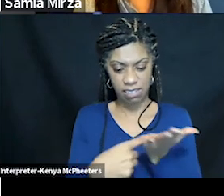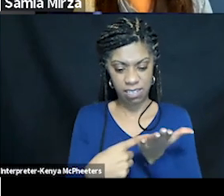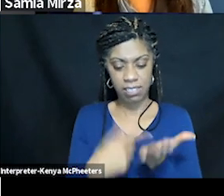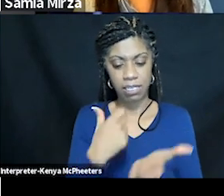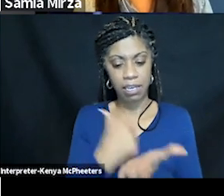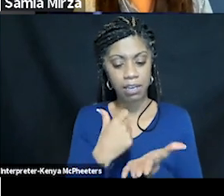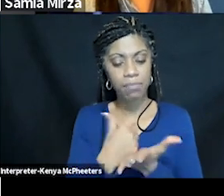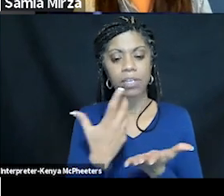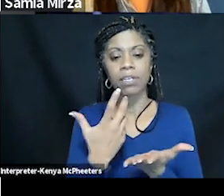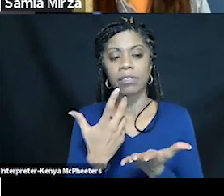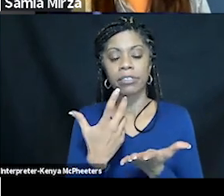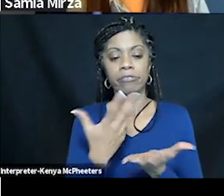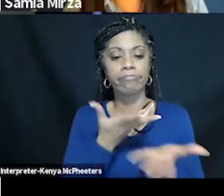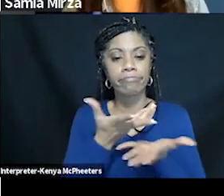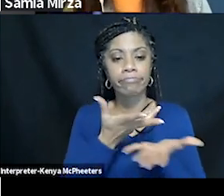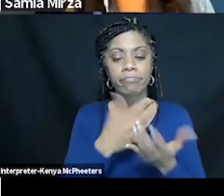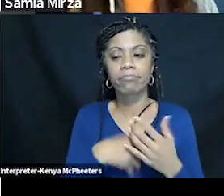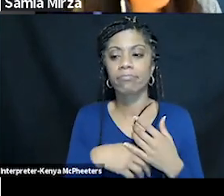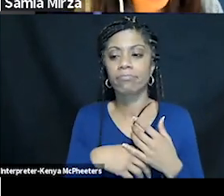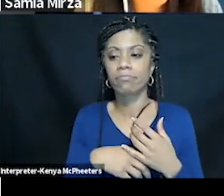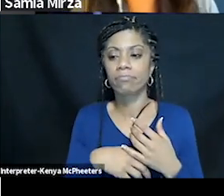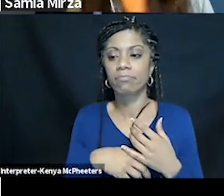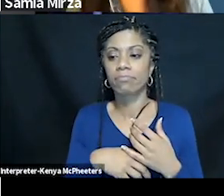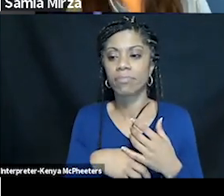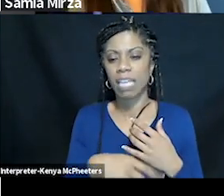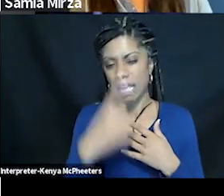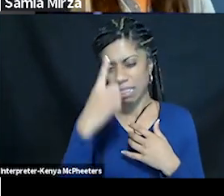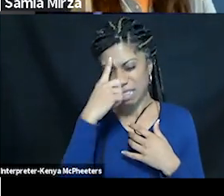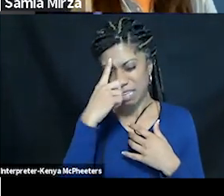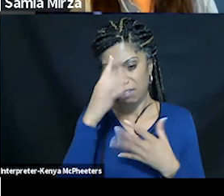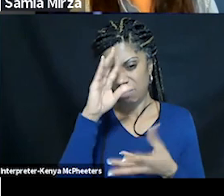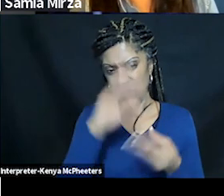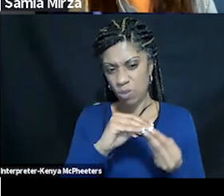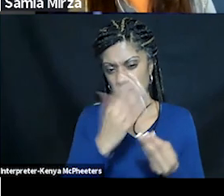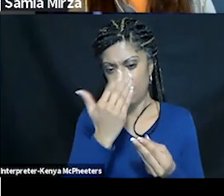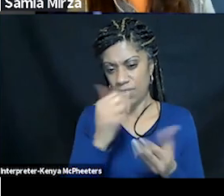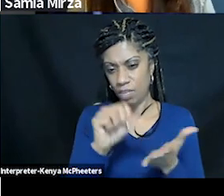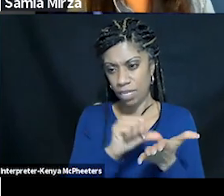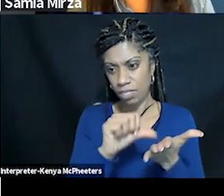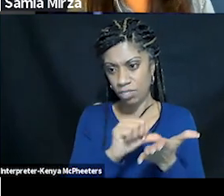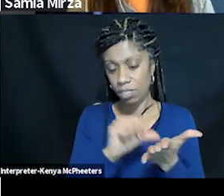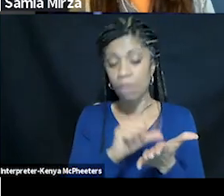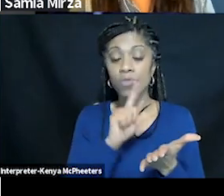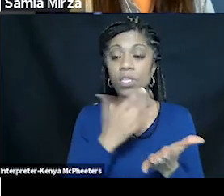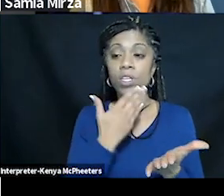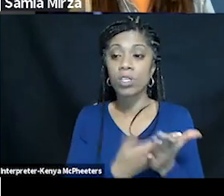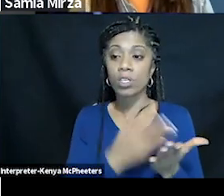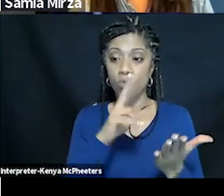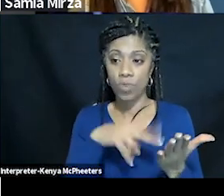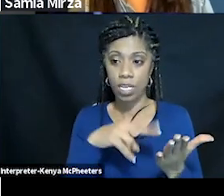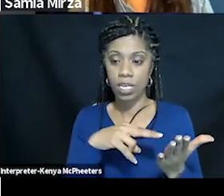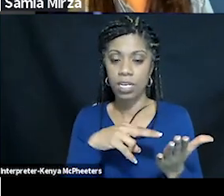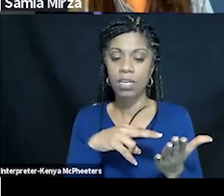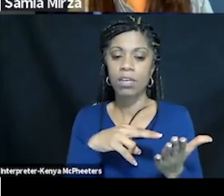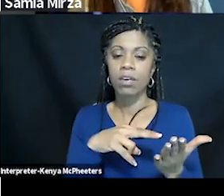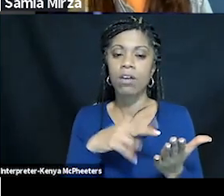read that report. It's not that long. I think it's maybe 15 pages or so, but it's a great tool for you to ground